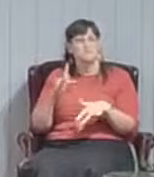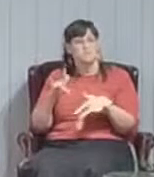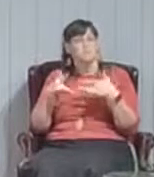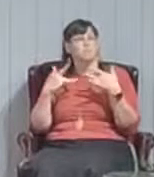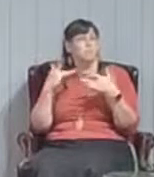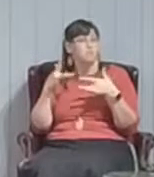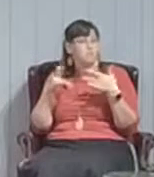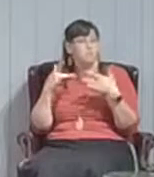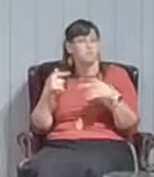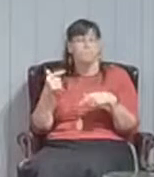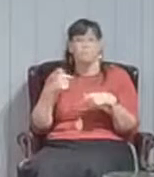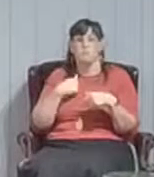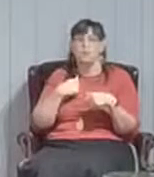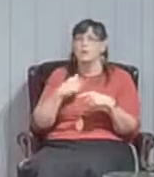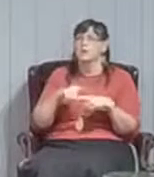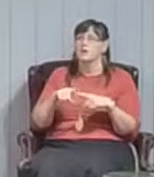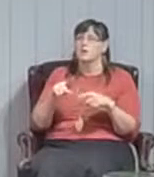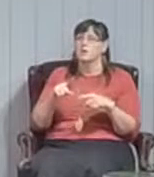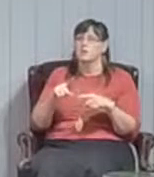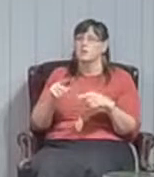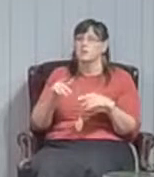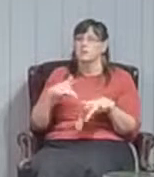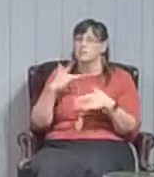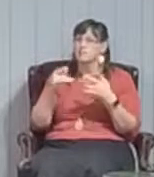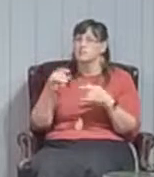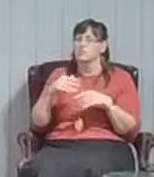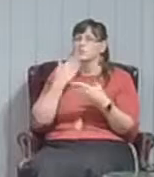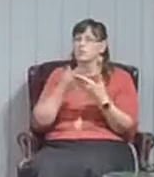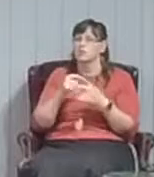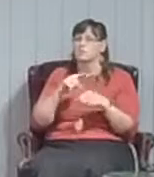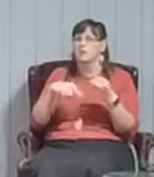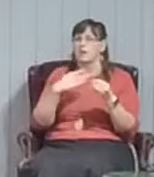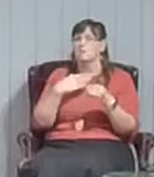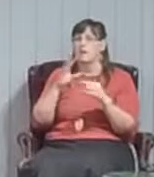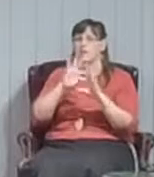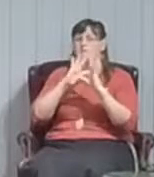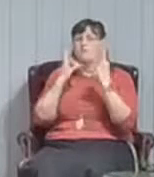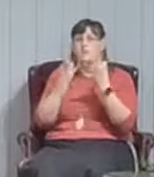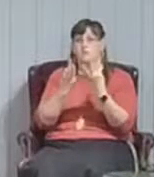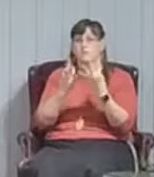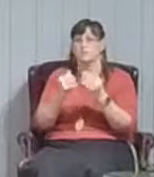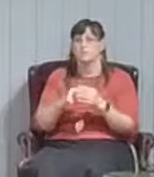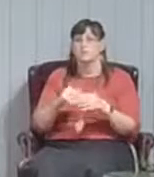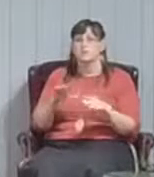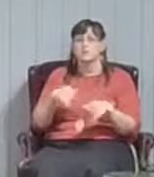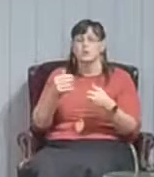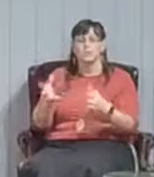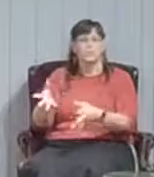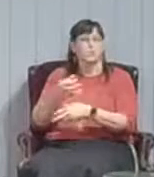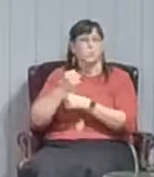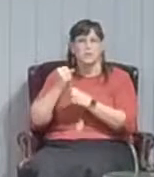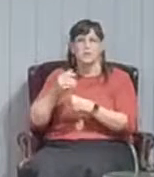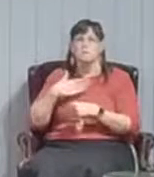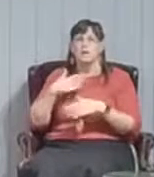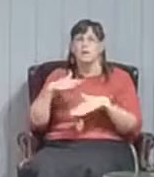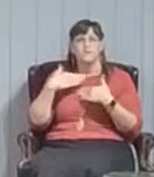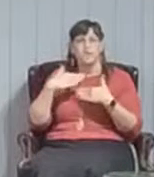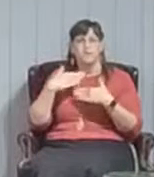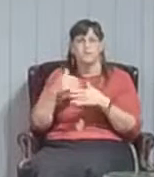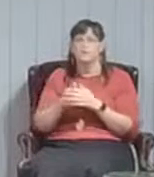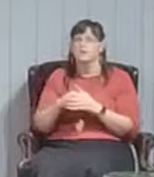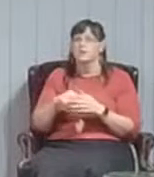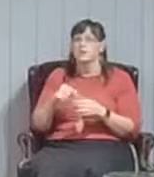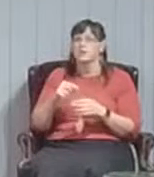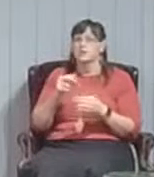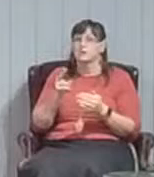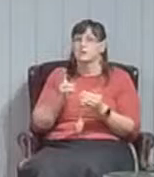good about me, but he's also making me feel good about my family. He's trying to win my favor like that. And to be